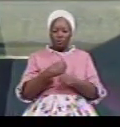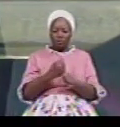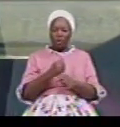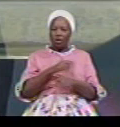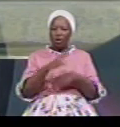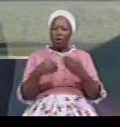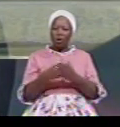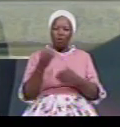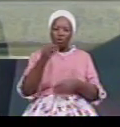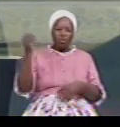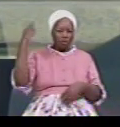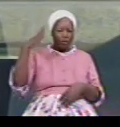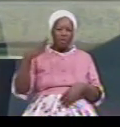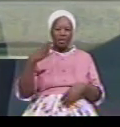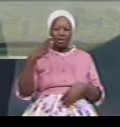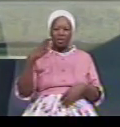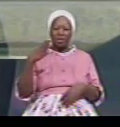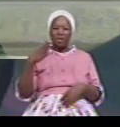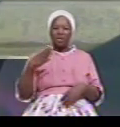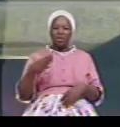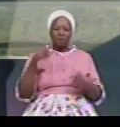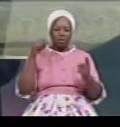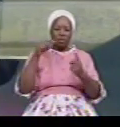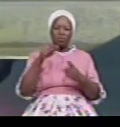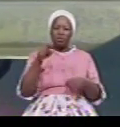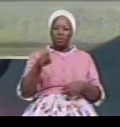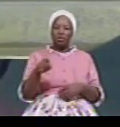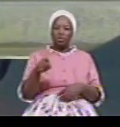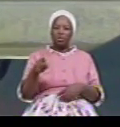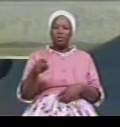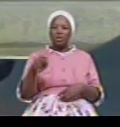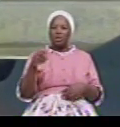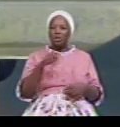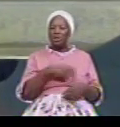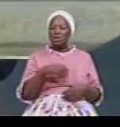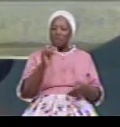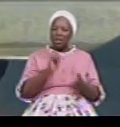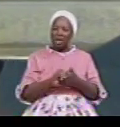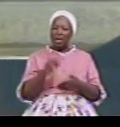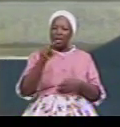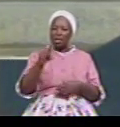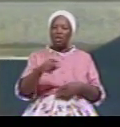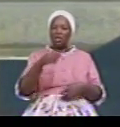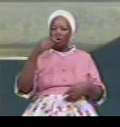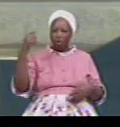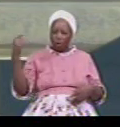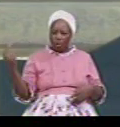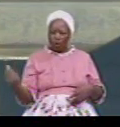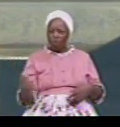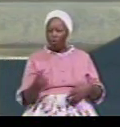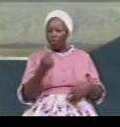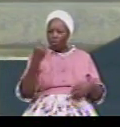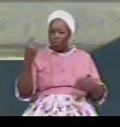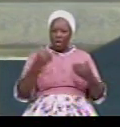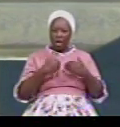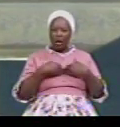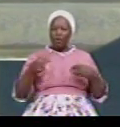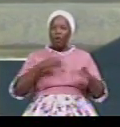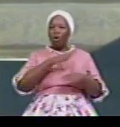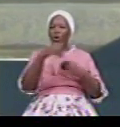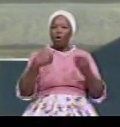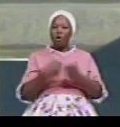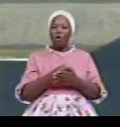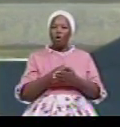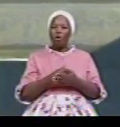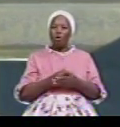grace abound toward you, that ye always having all sufficiency